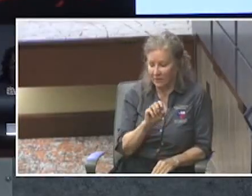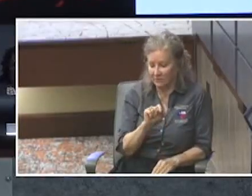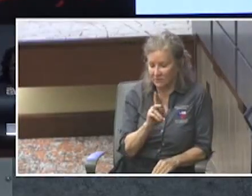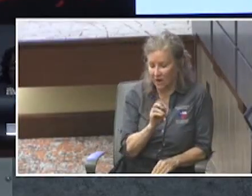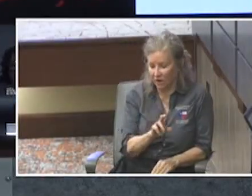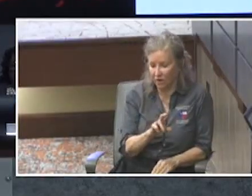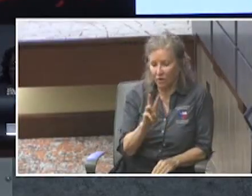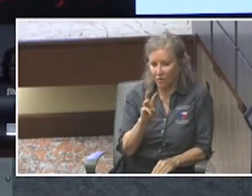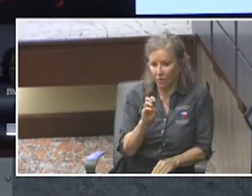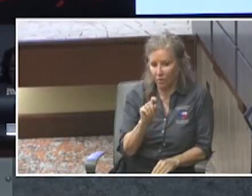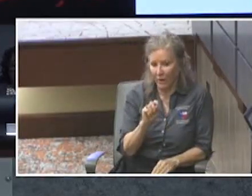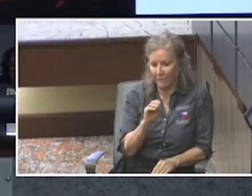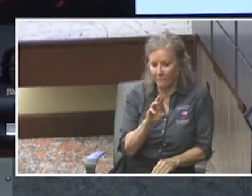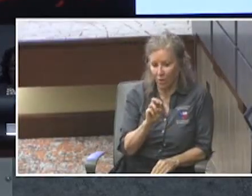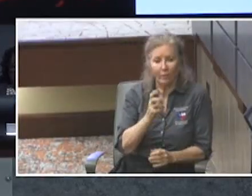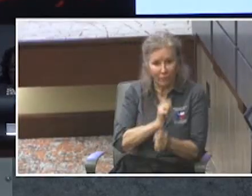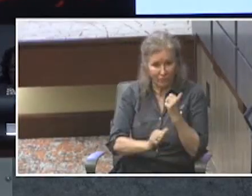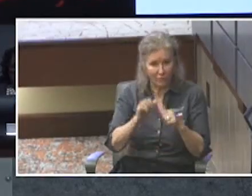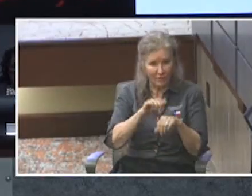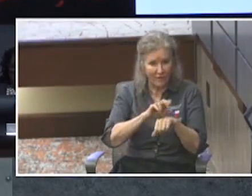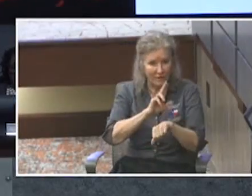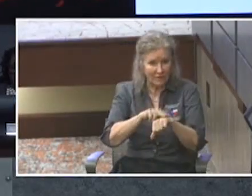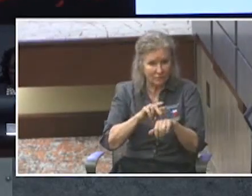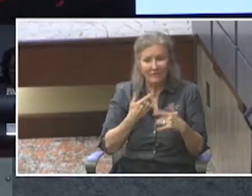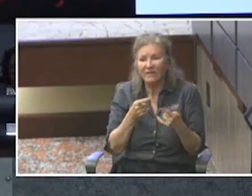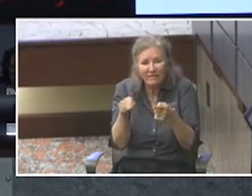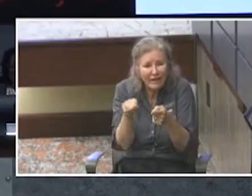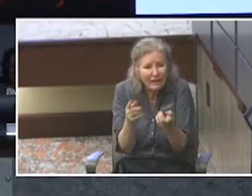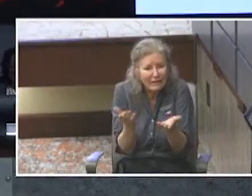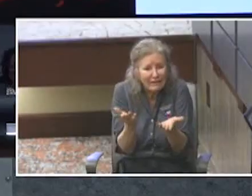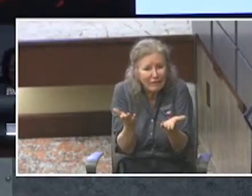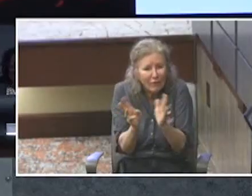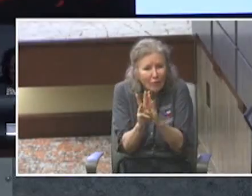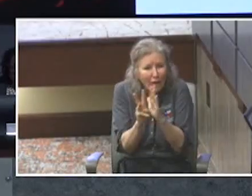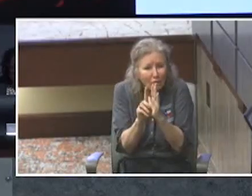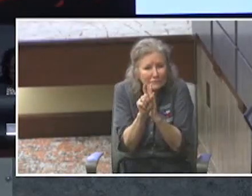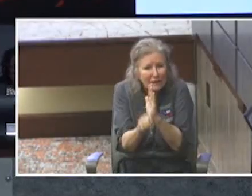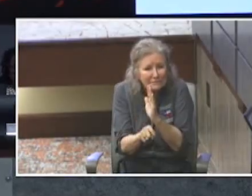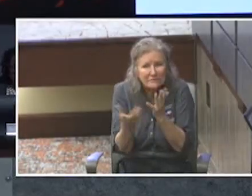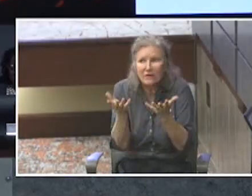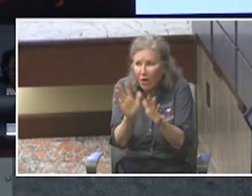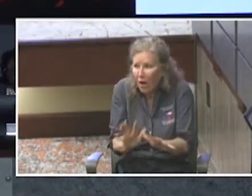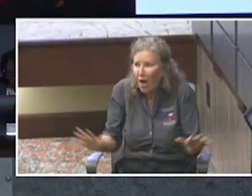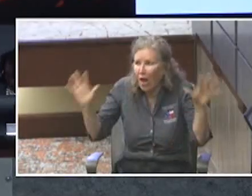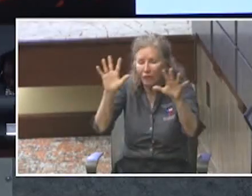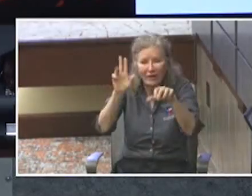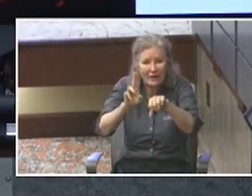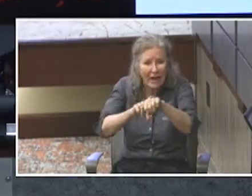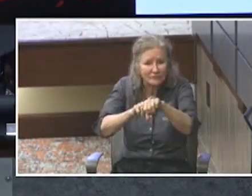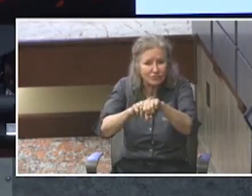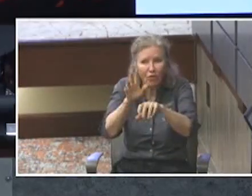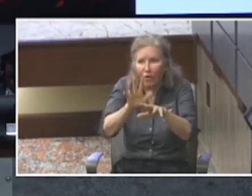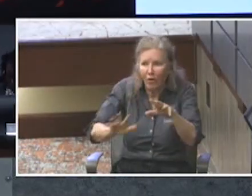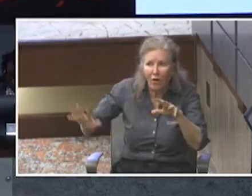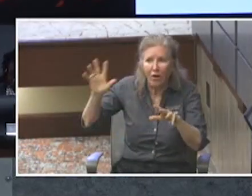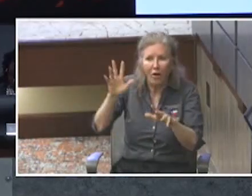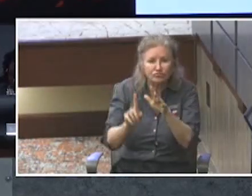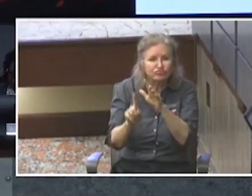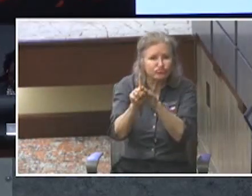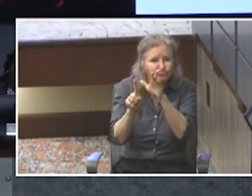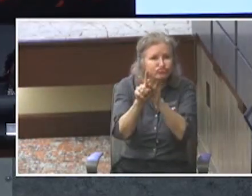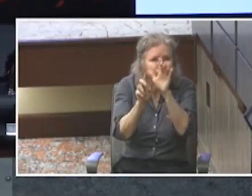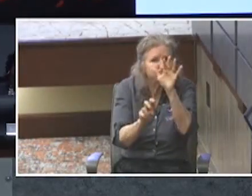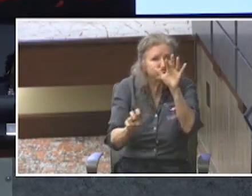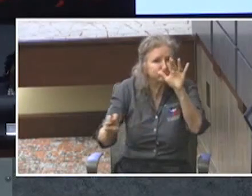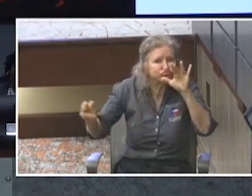that national event. These people were in Waco, Texas, and they're also appearing on national stages. So it's very important that we're